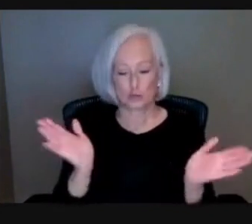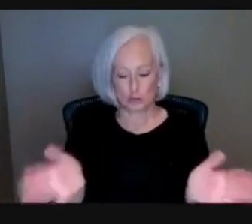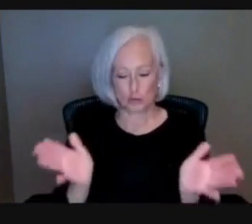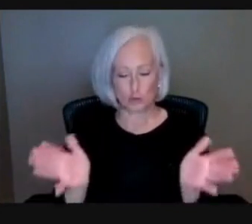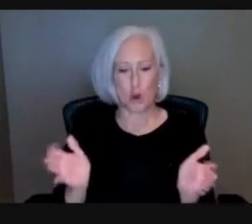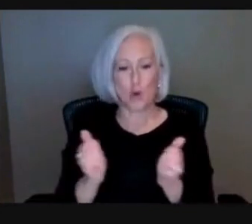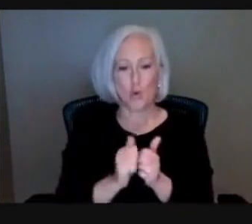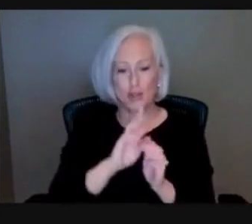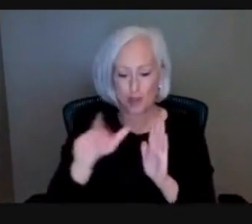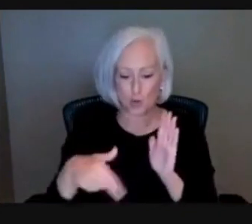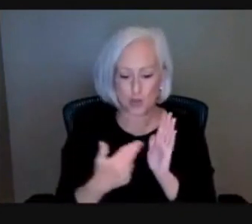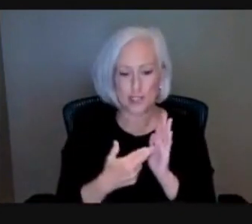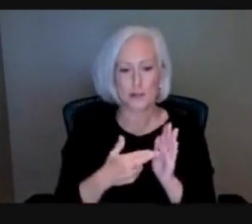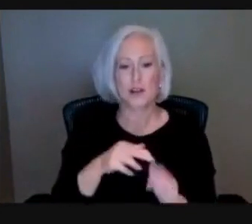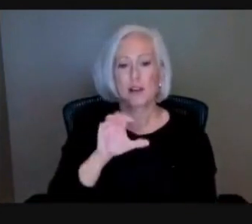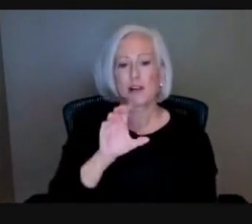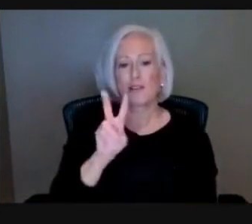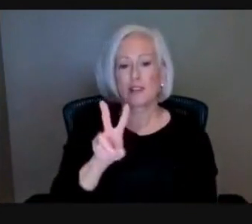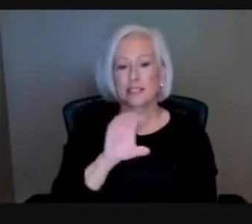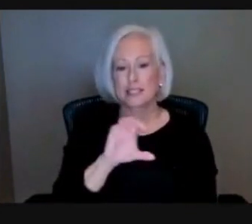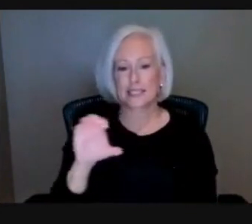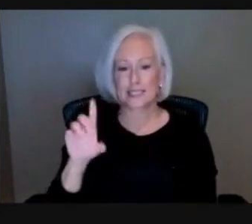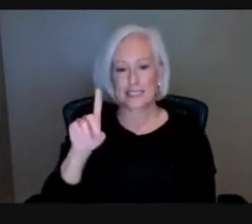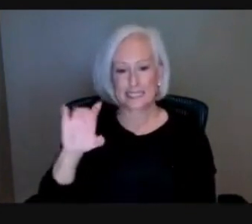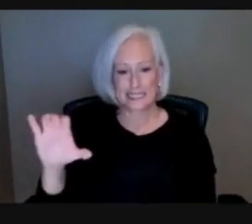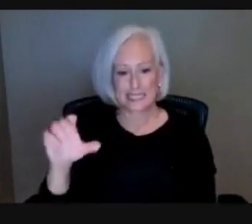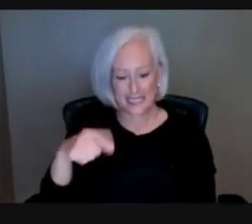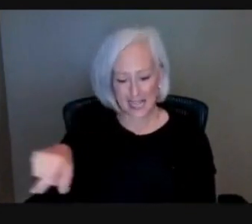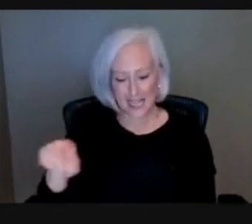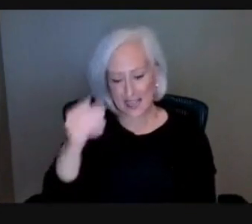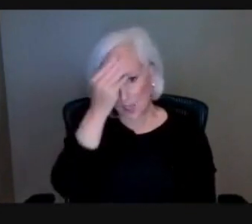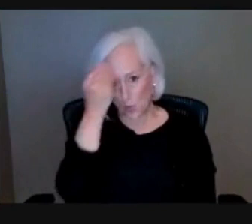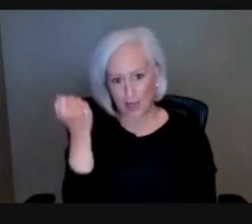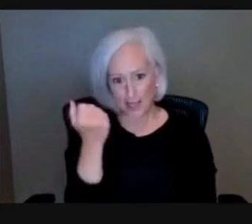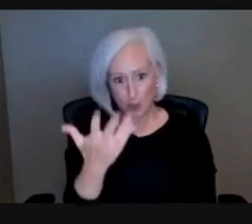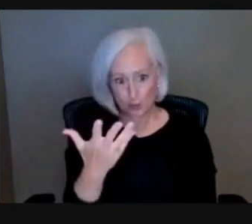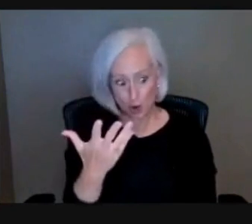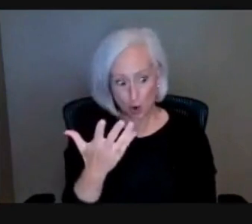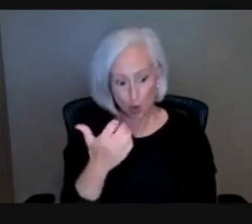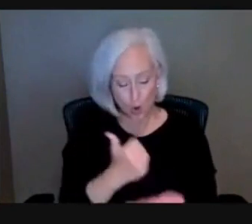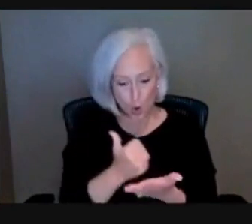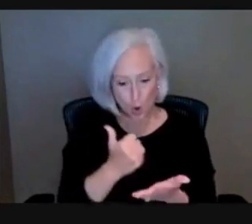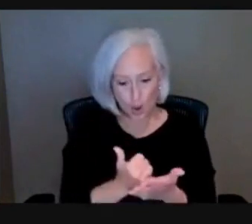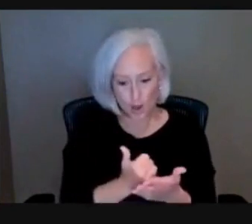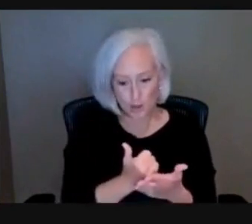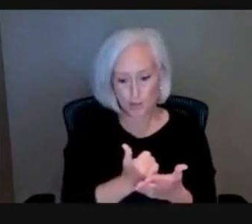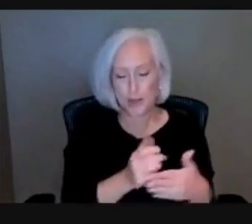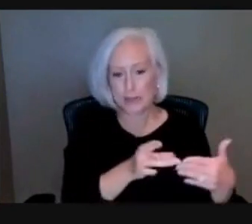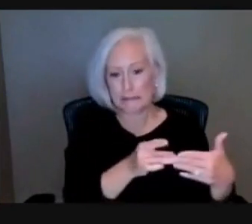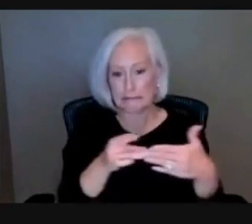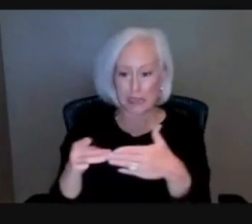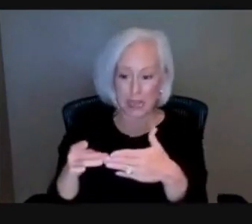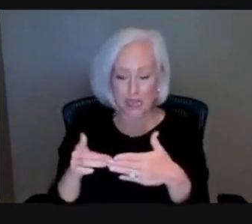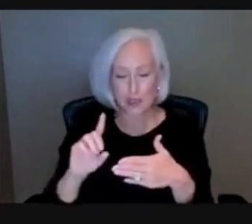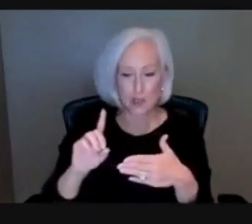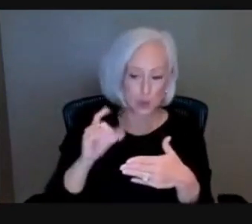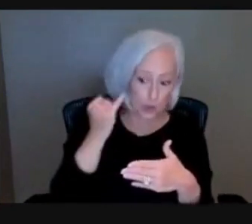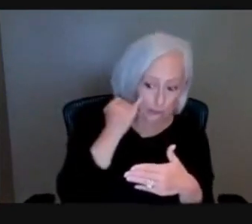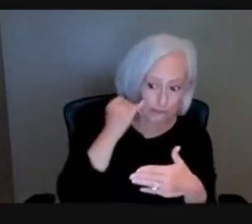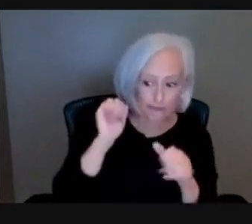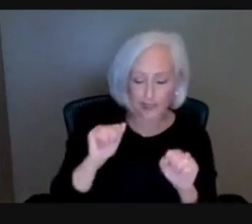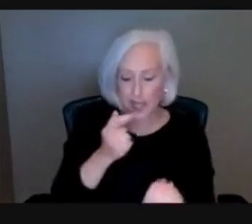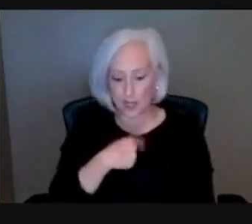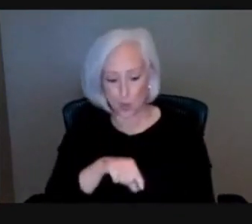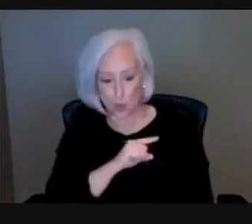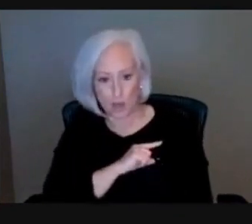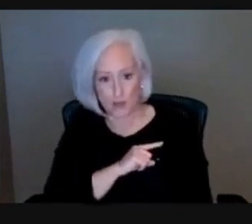at VCCDC. They will tell you, or they will guide you, as to whether or not you can qualify for any down